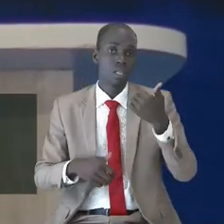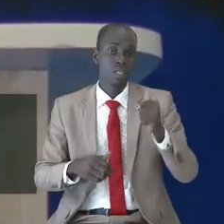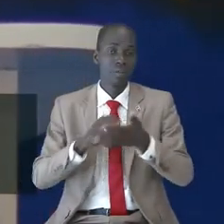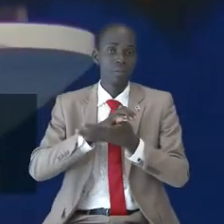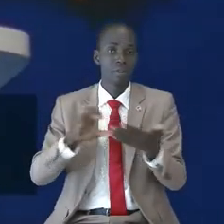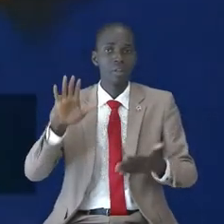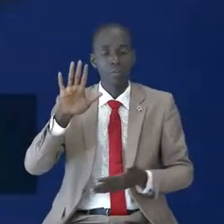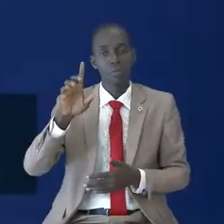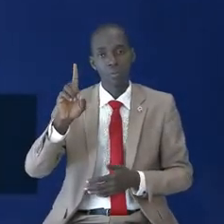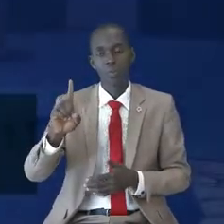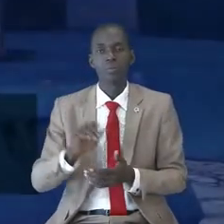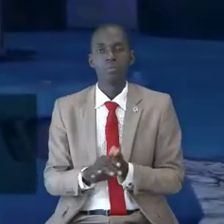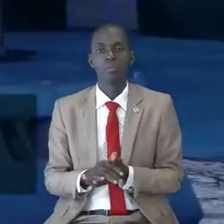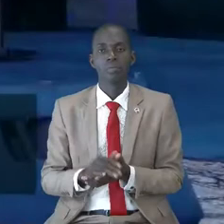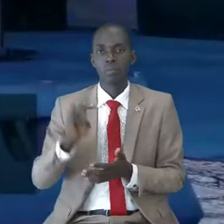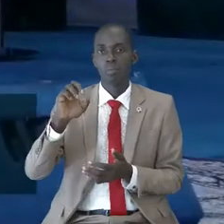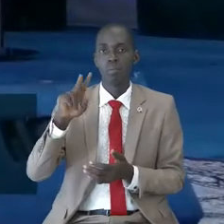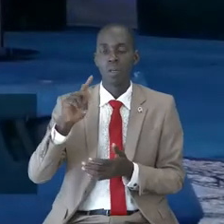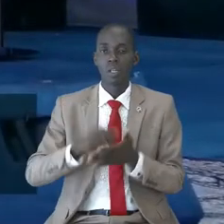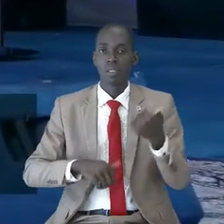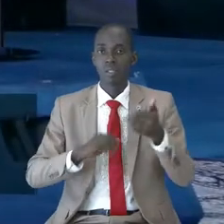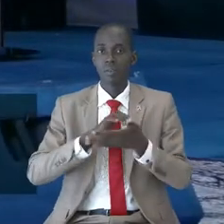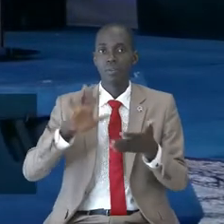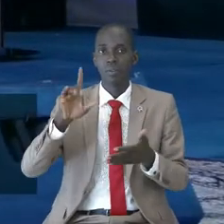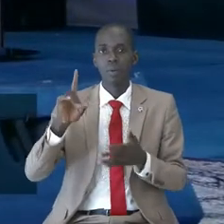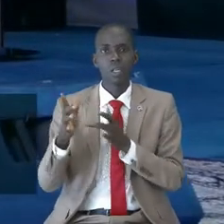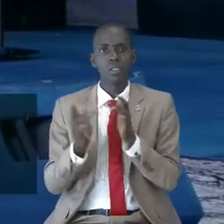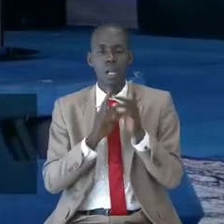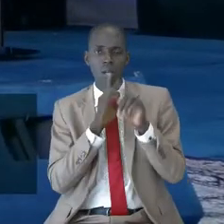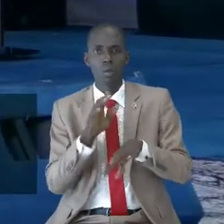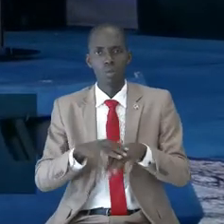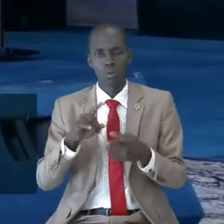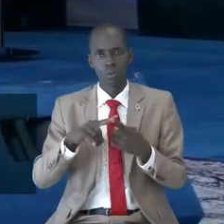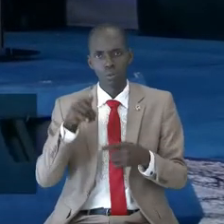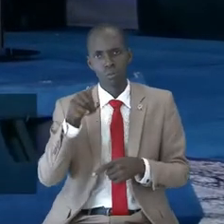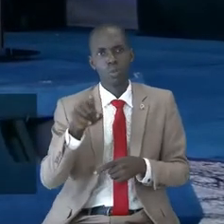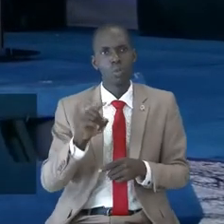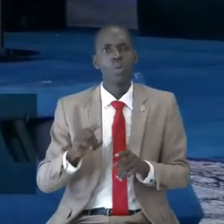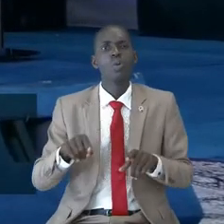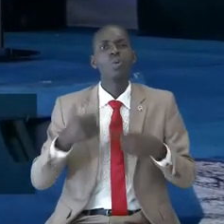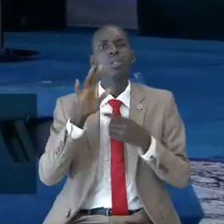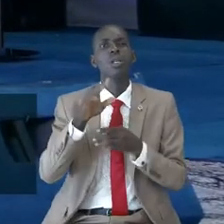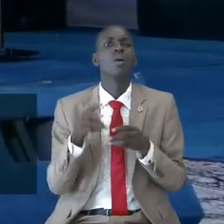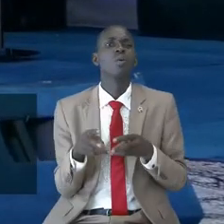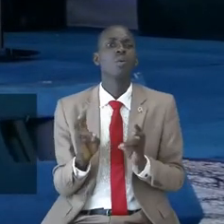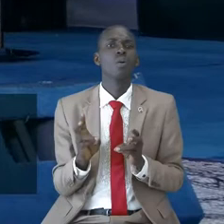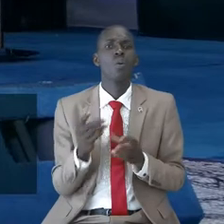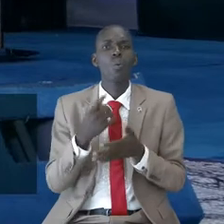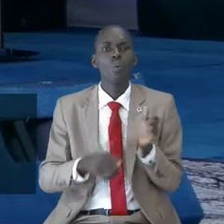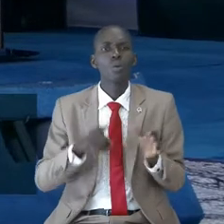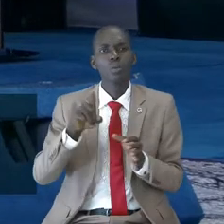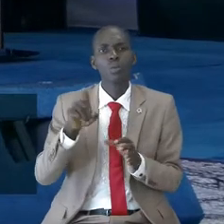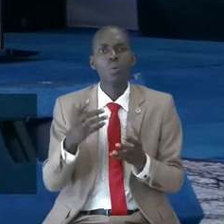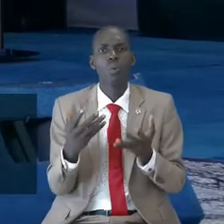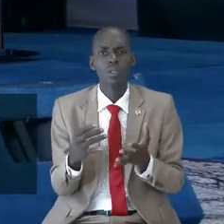chapter 10, verse 51, and Jesus answered and said unto him, what wilt thou that I